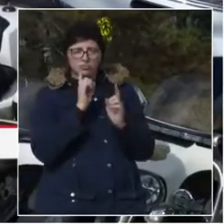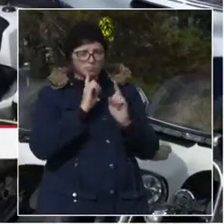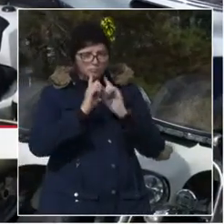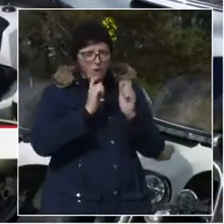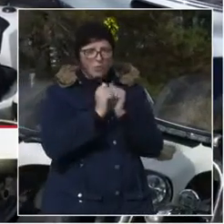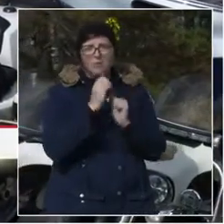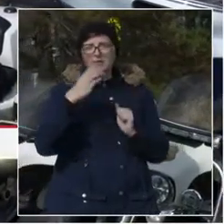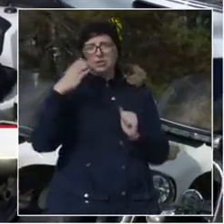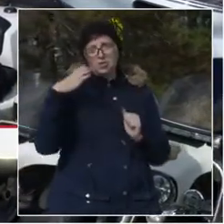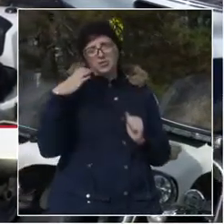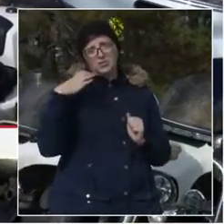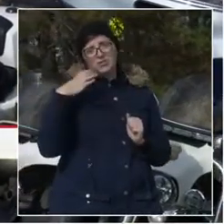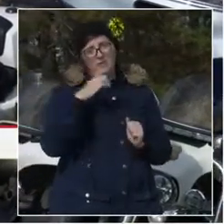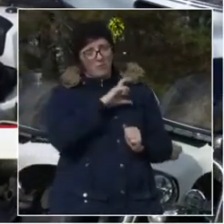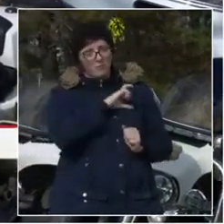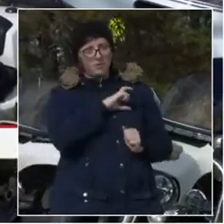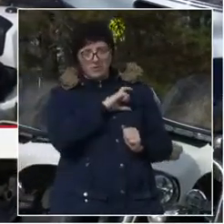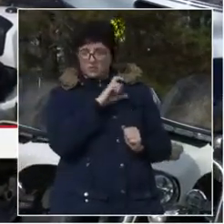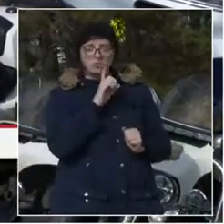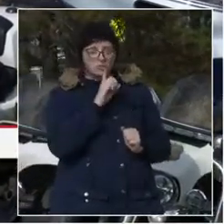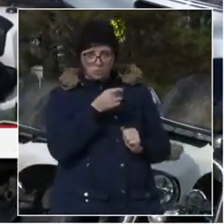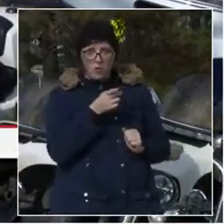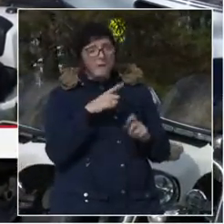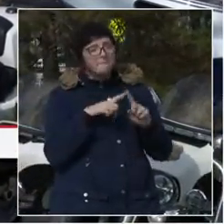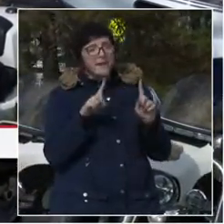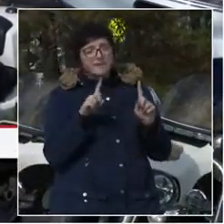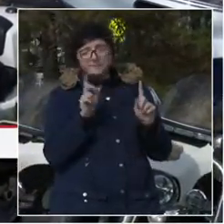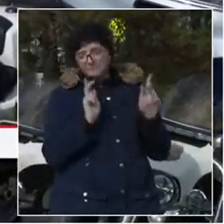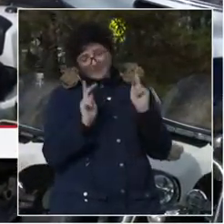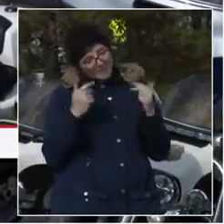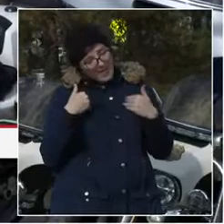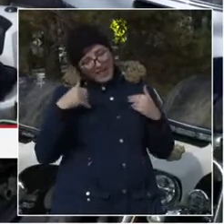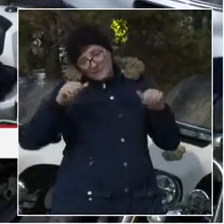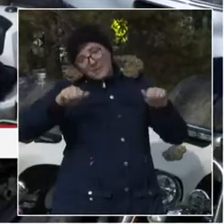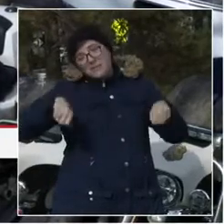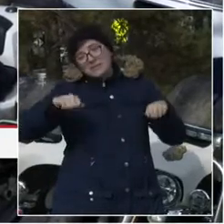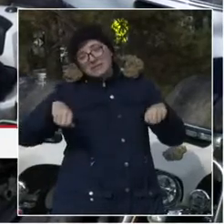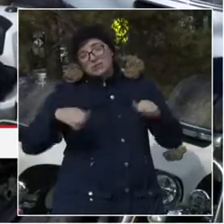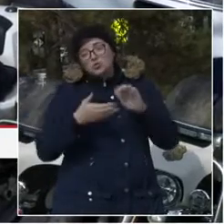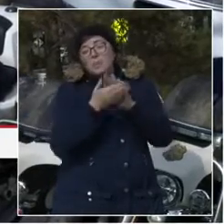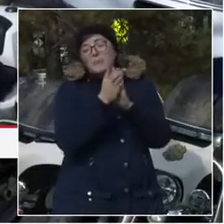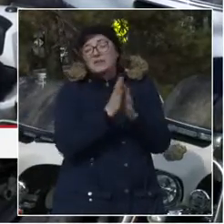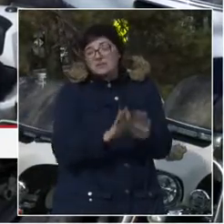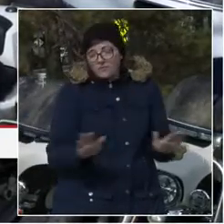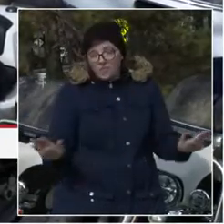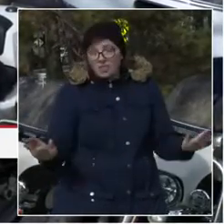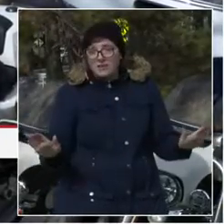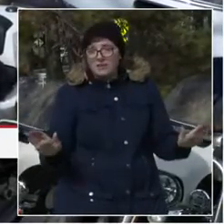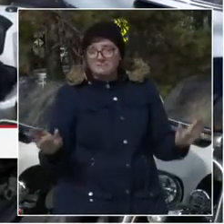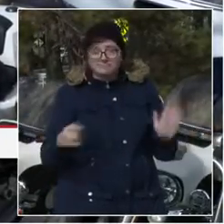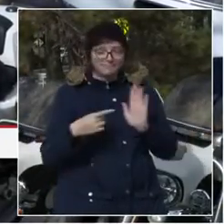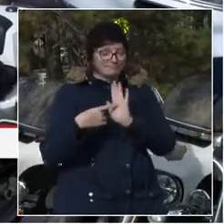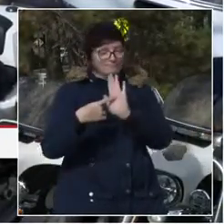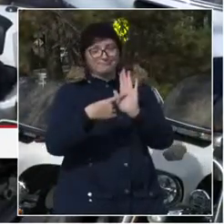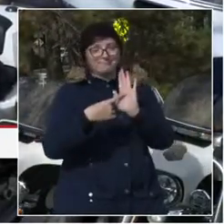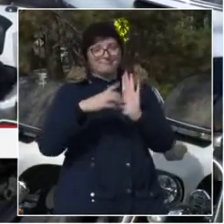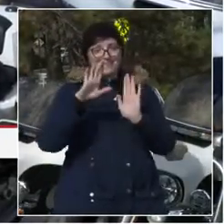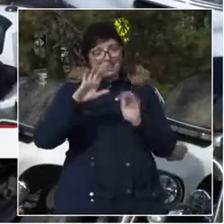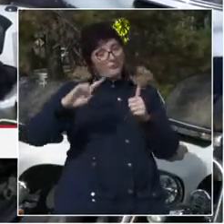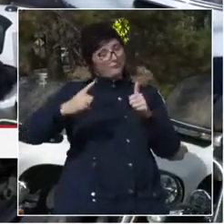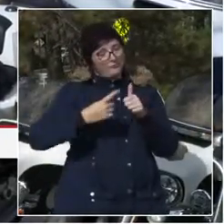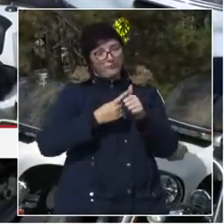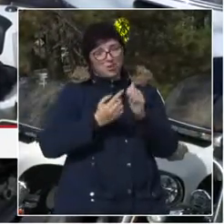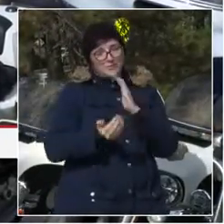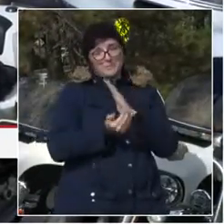Police, Mark, but needless to say, people have an ability to peacefully exercise their First